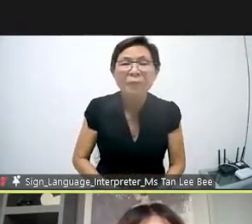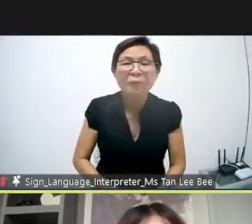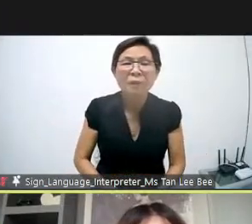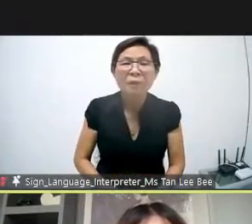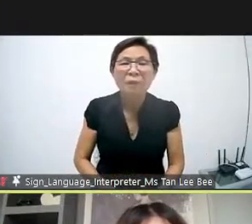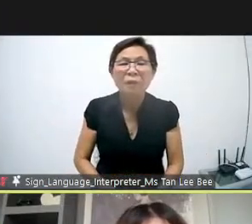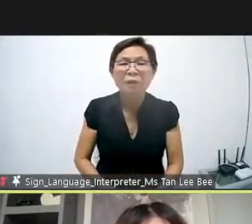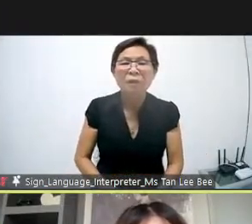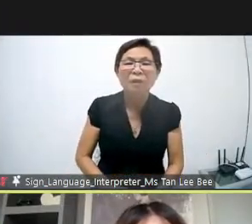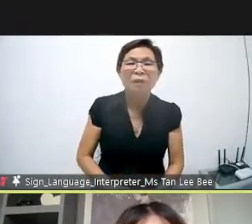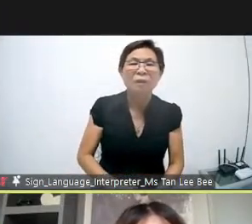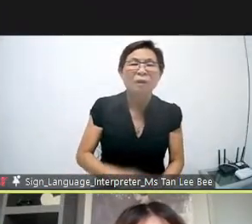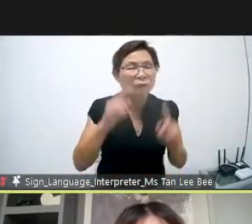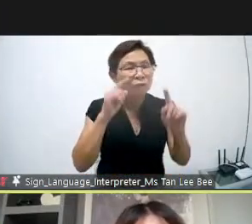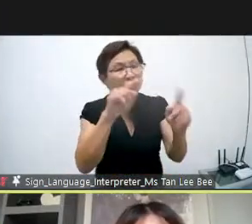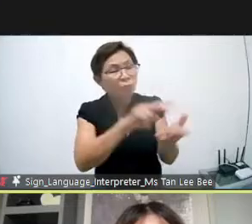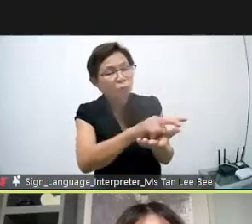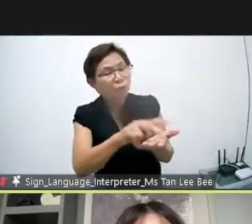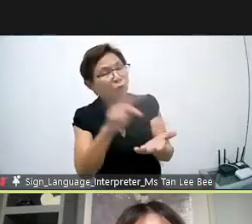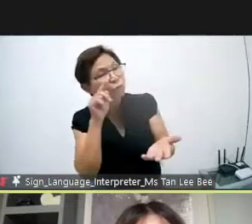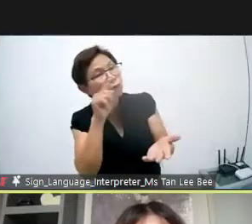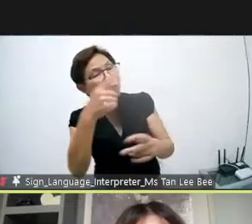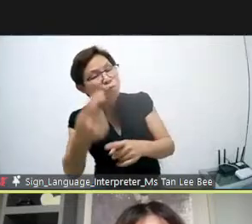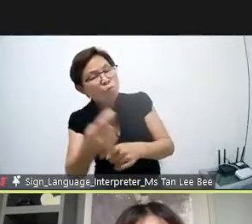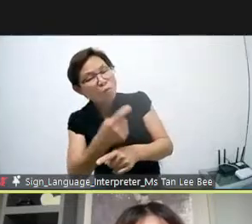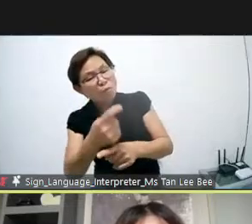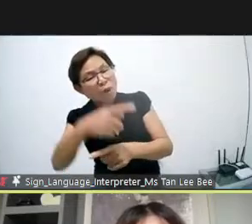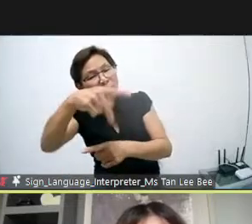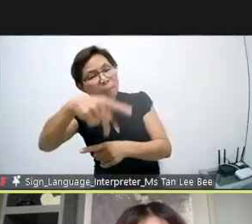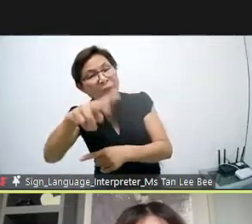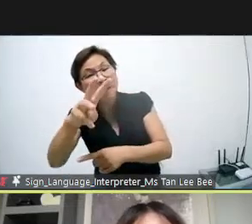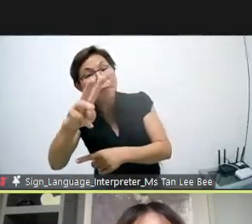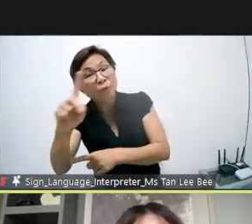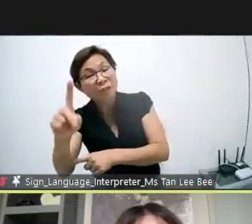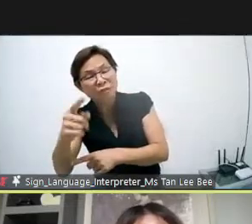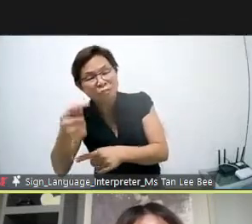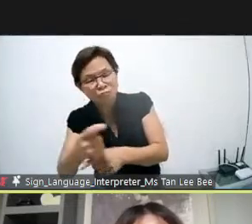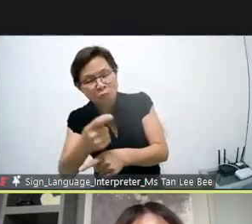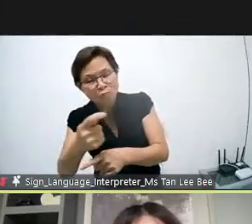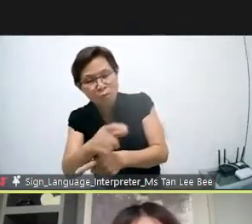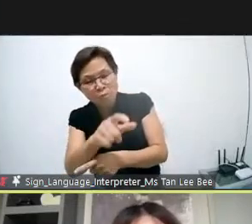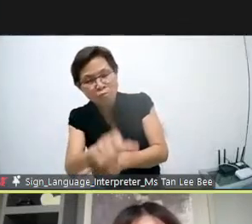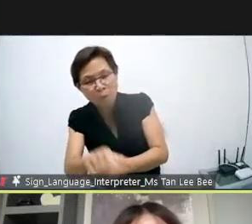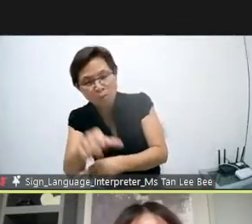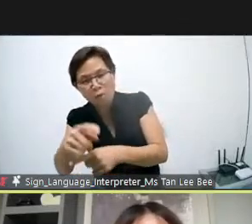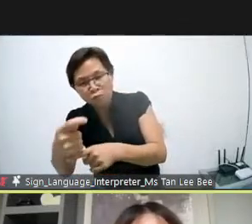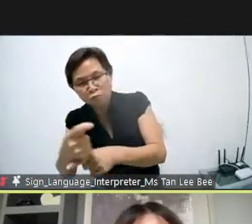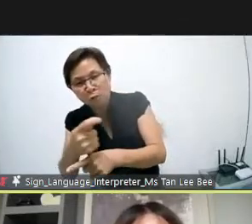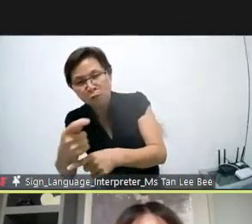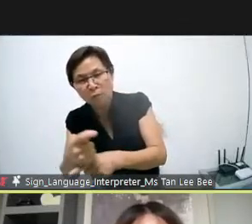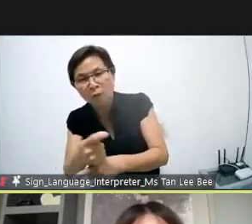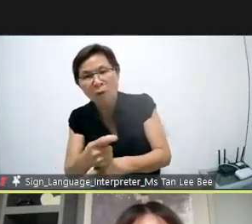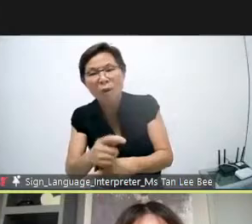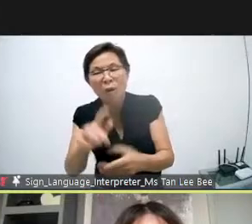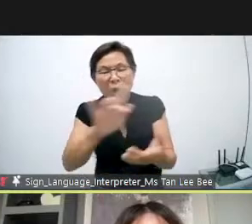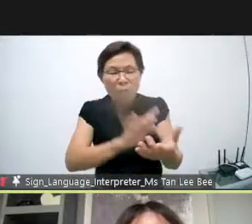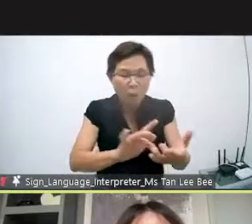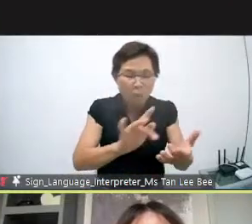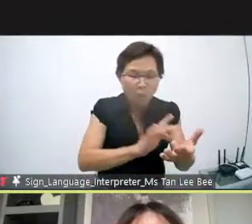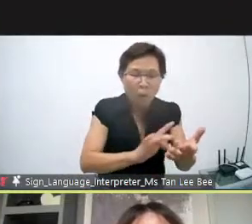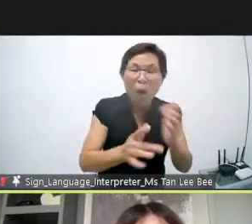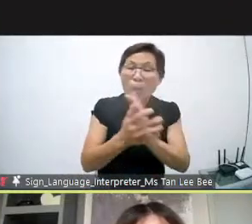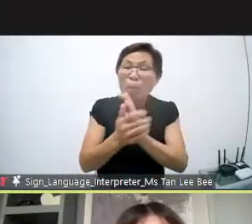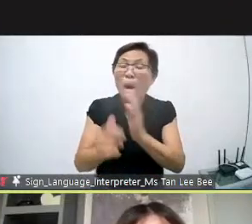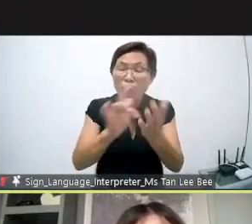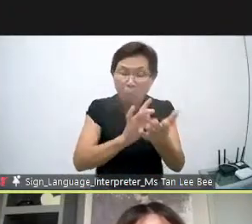the video, you will see that we train PWDs with a blind, deaf, and mobile ability to